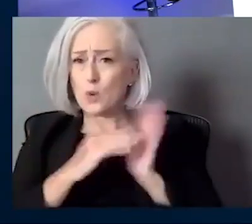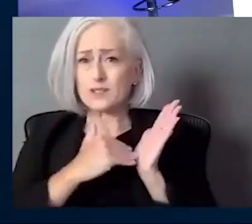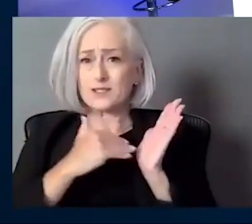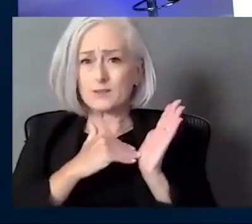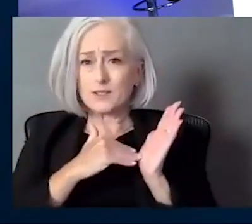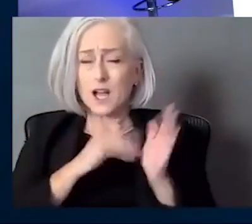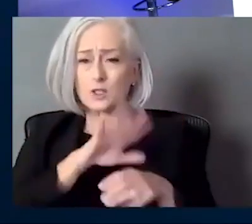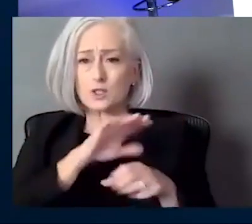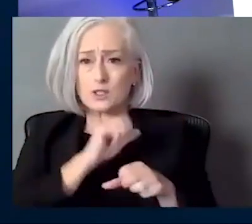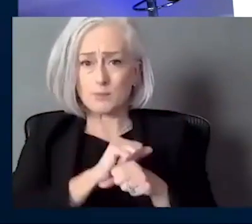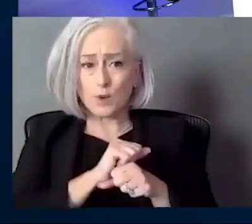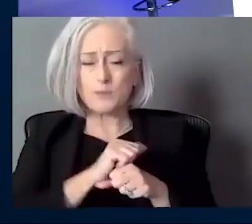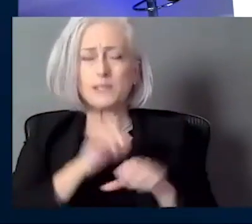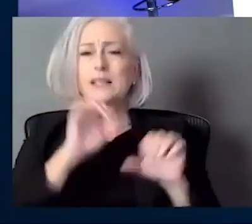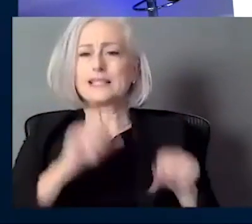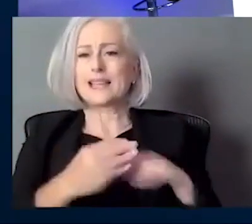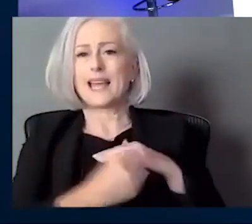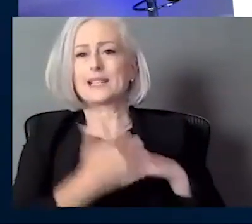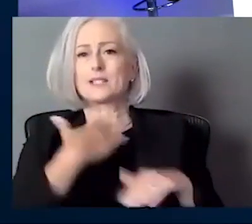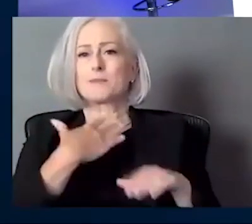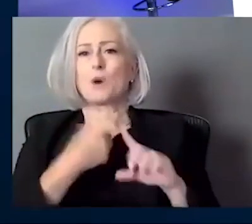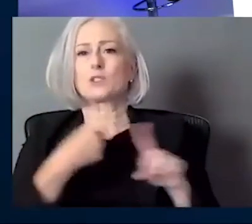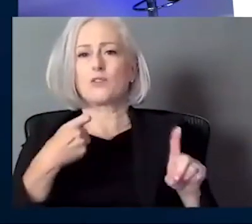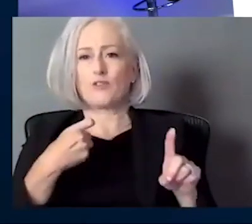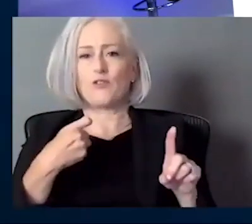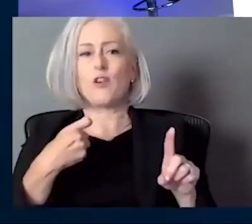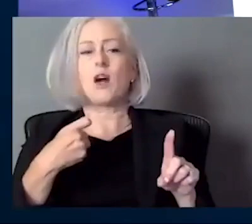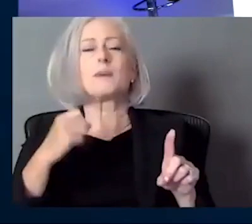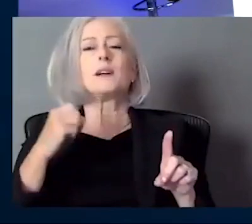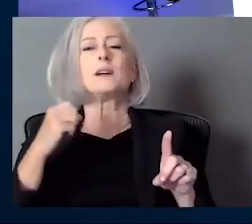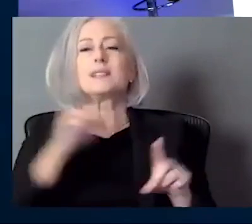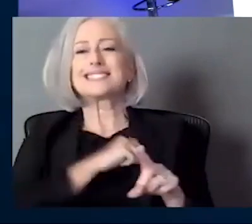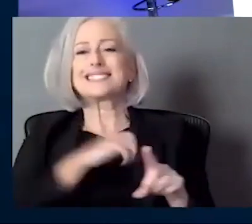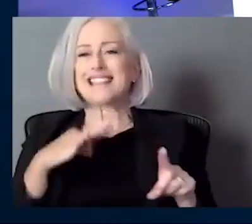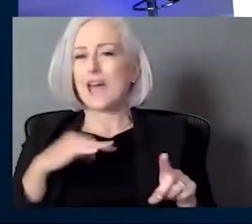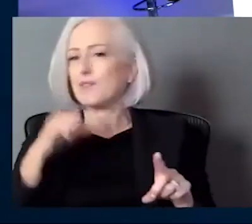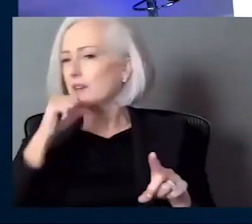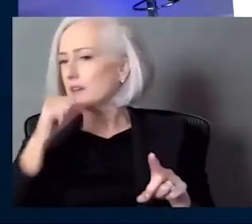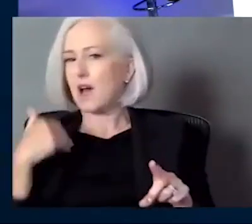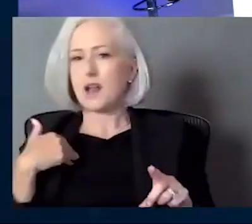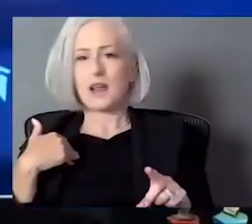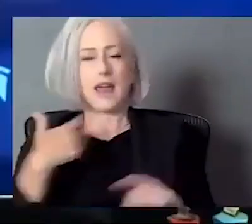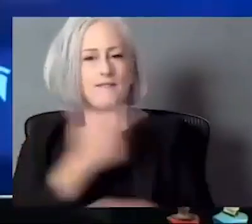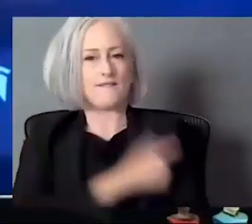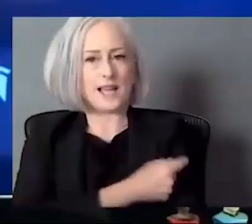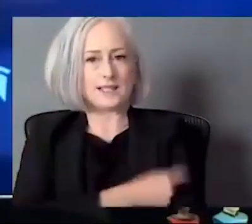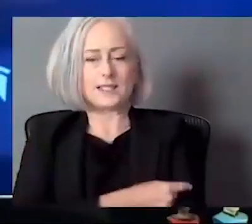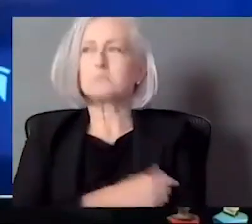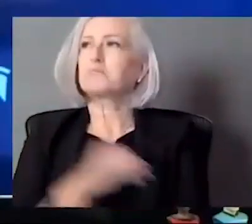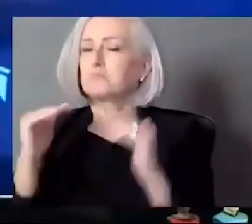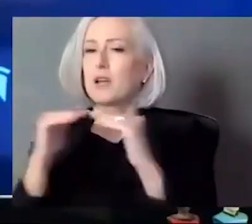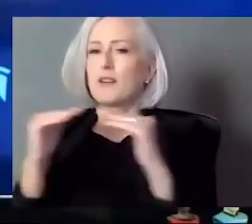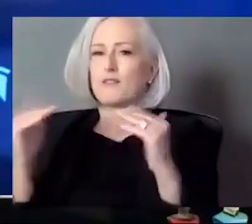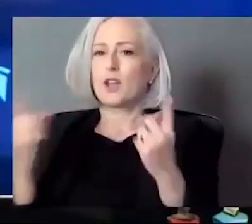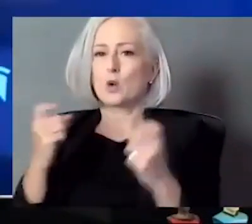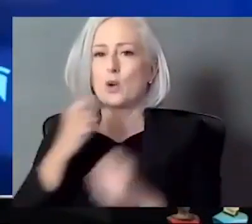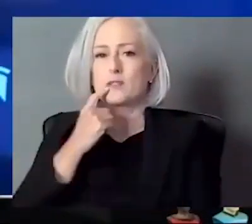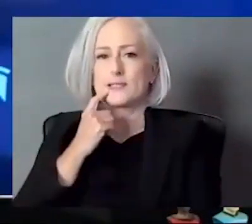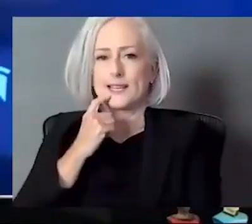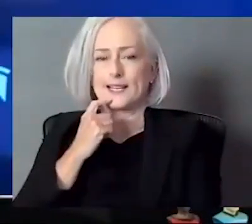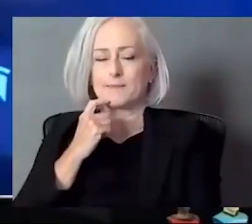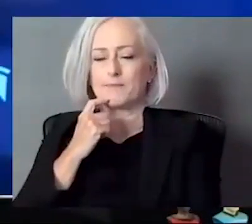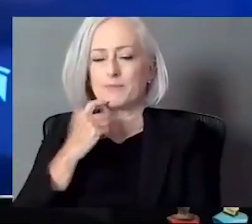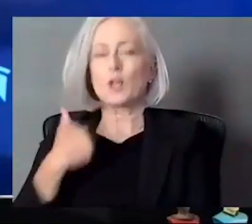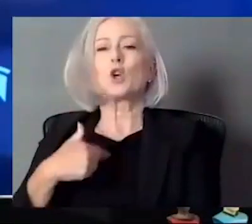unvaccinated healthcare people. Oh, that is a great question. So, that's fair. Now, first of all, we mask. And so we know that masking